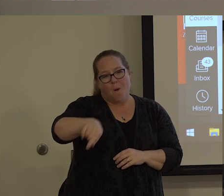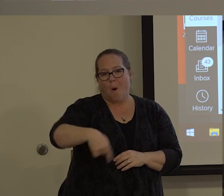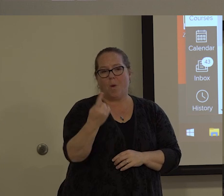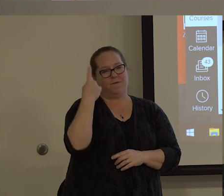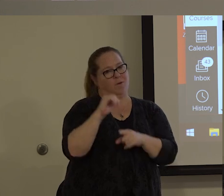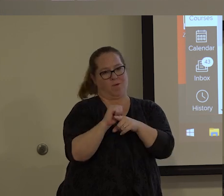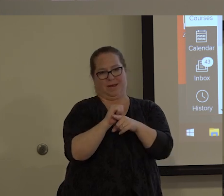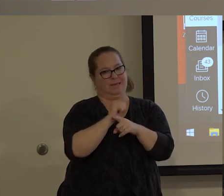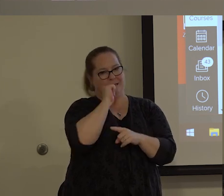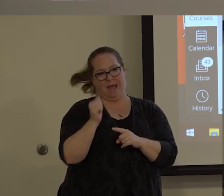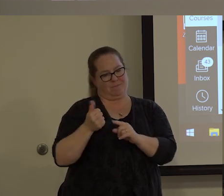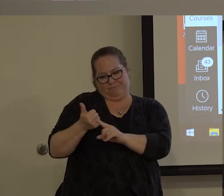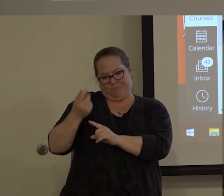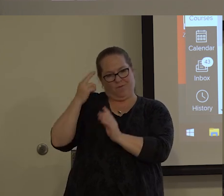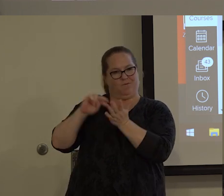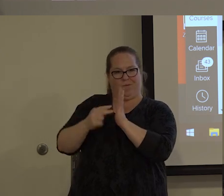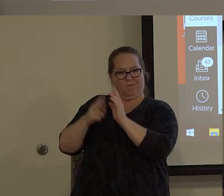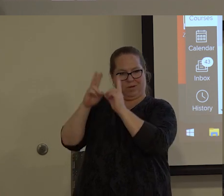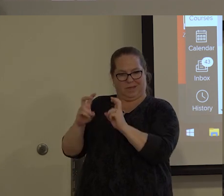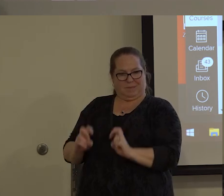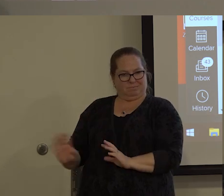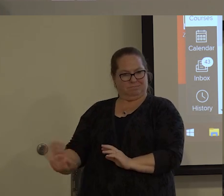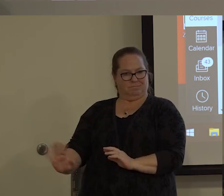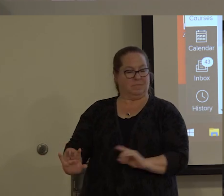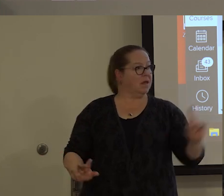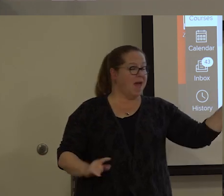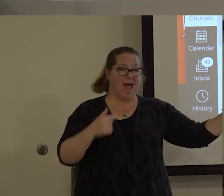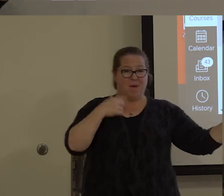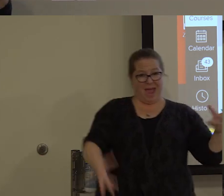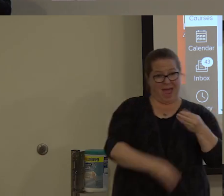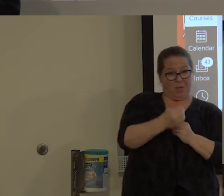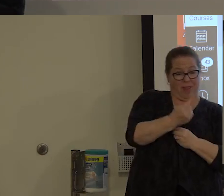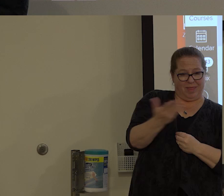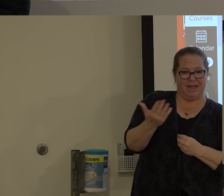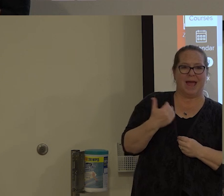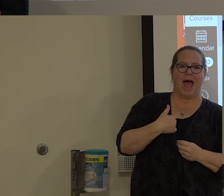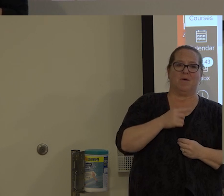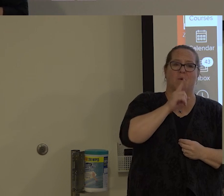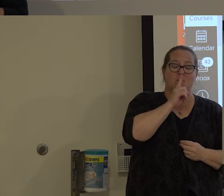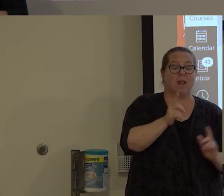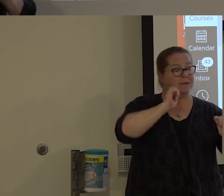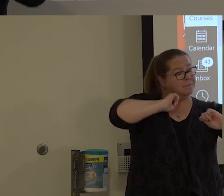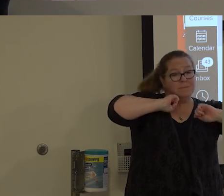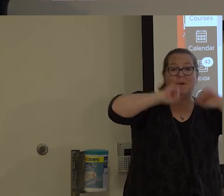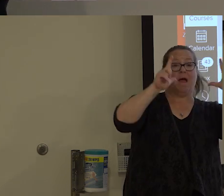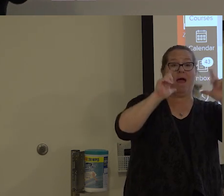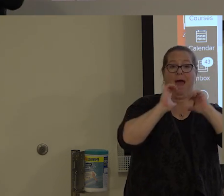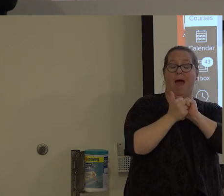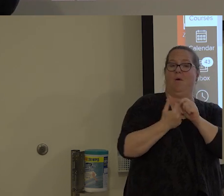additional practice and not meant for assessment. Can I just add one thing about this activity? I was really pleasantly surprised with